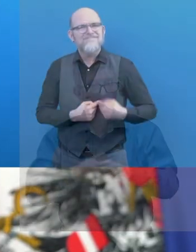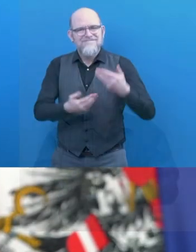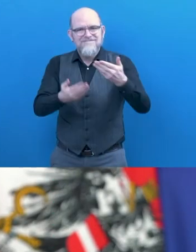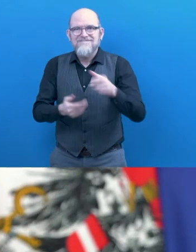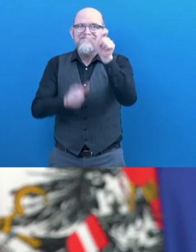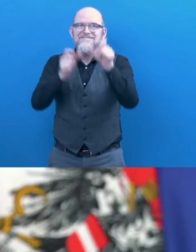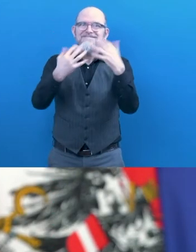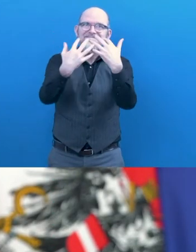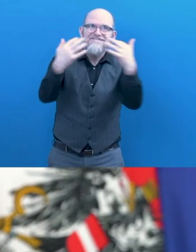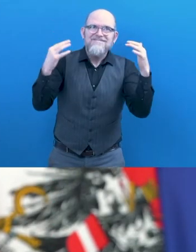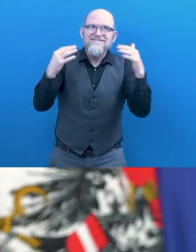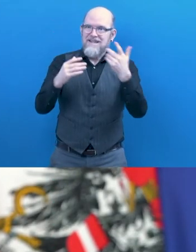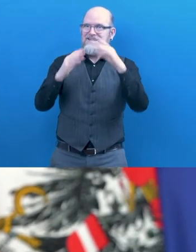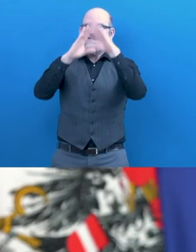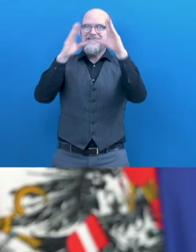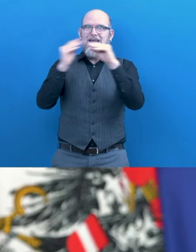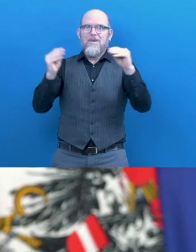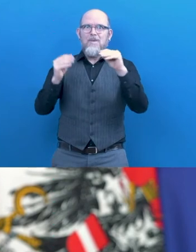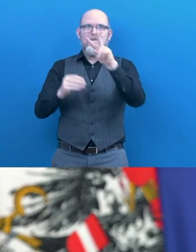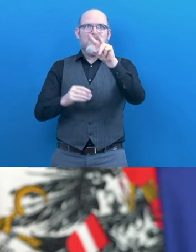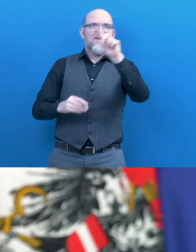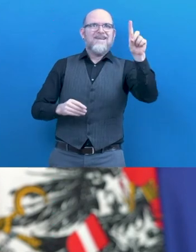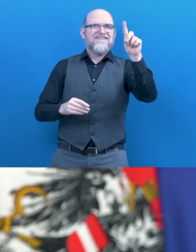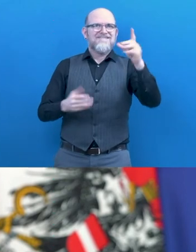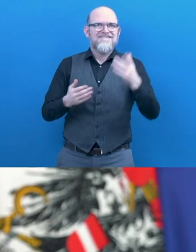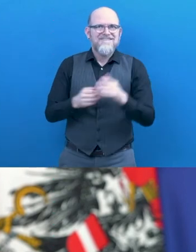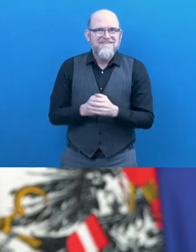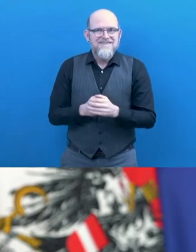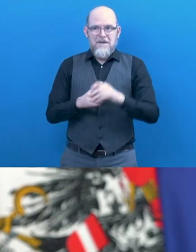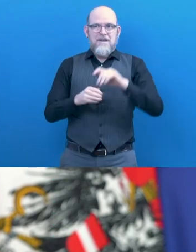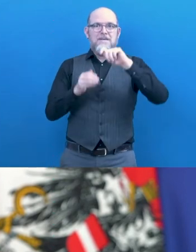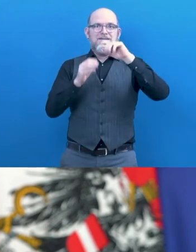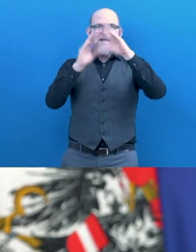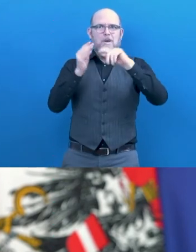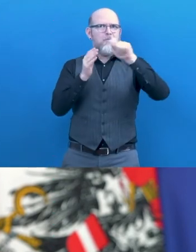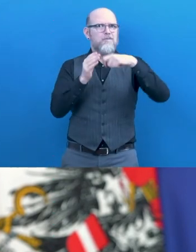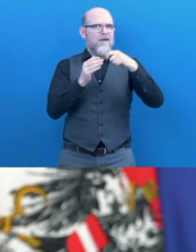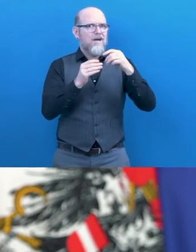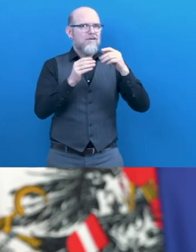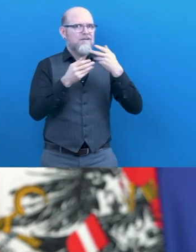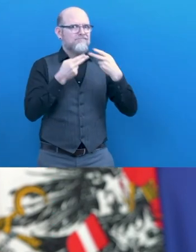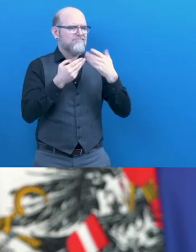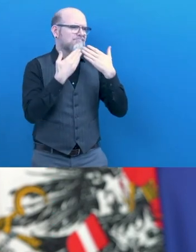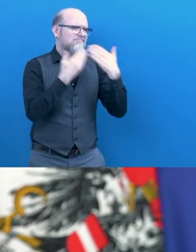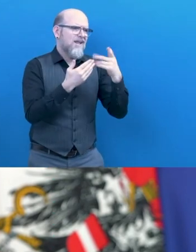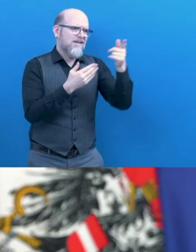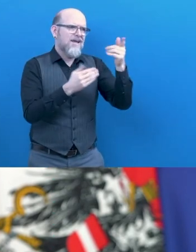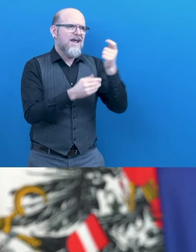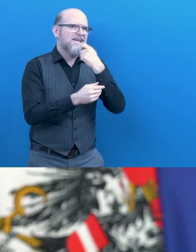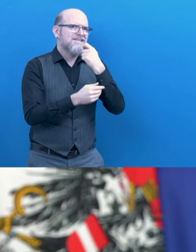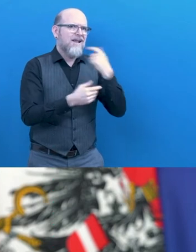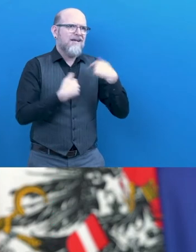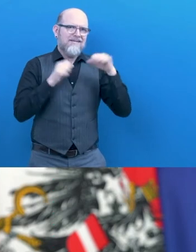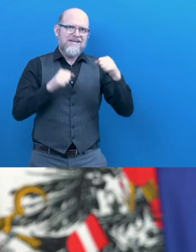Dear participants of the 2021 Zero Project Conference, dear Mr. Martin Essl, it is a great pleasure for me